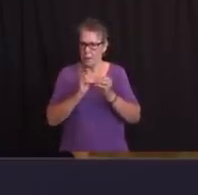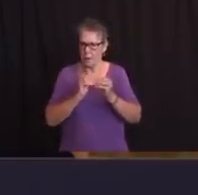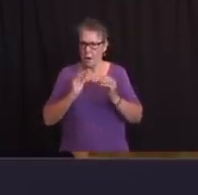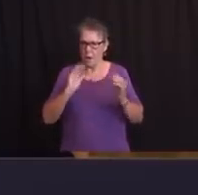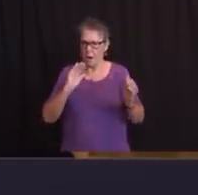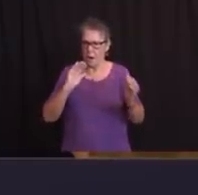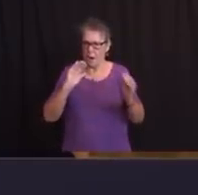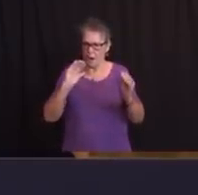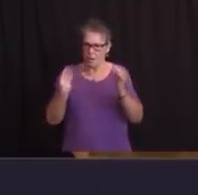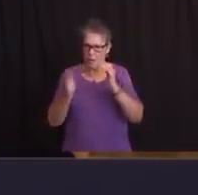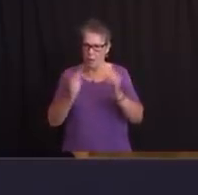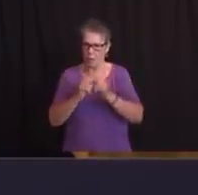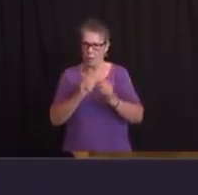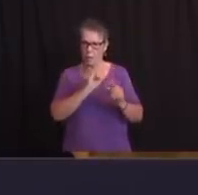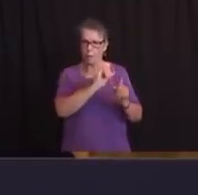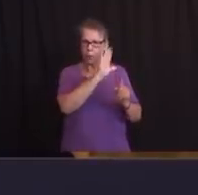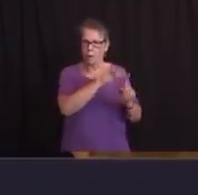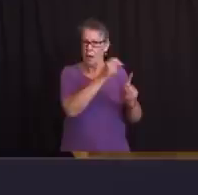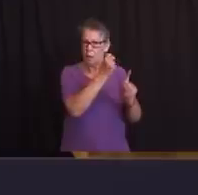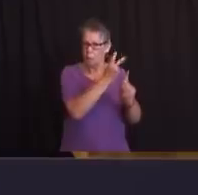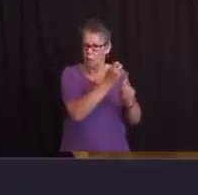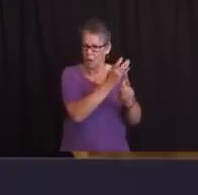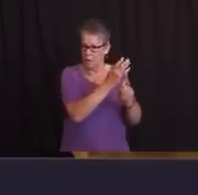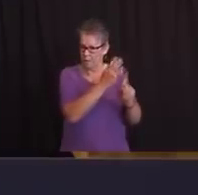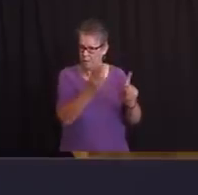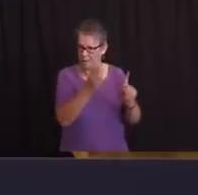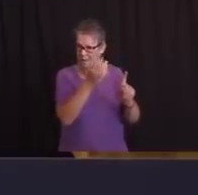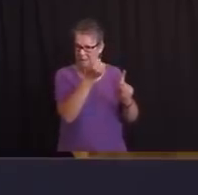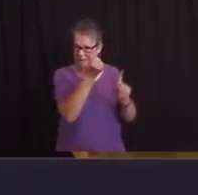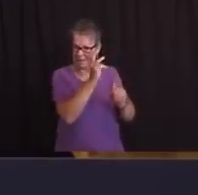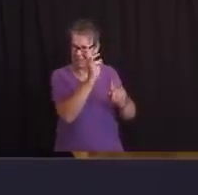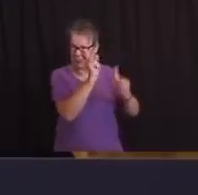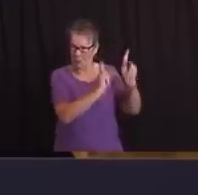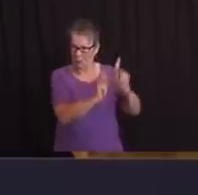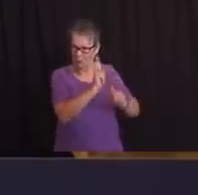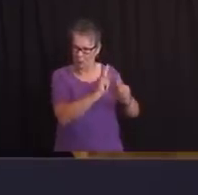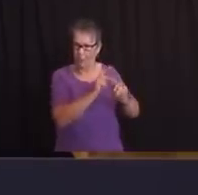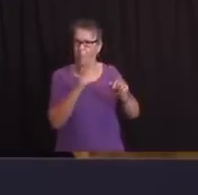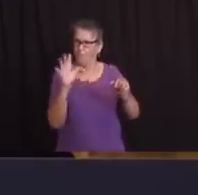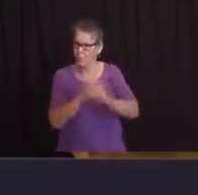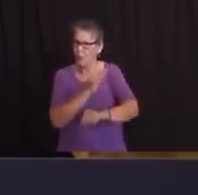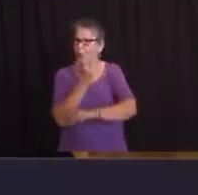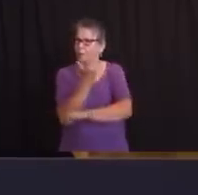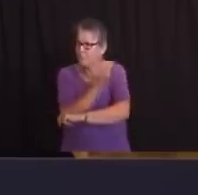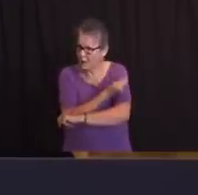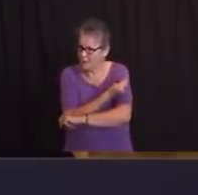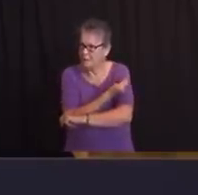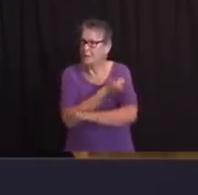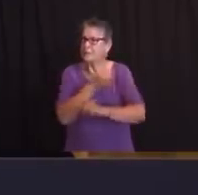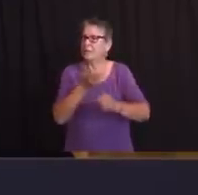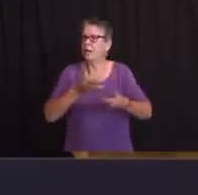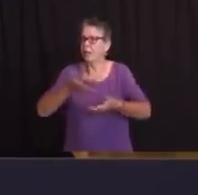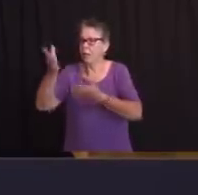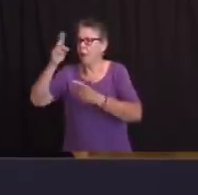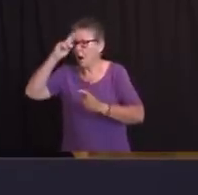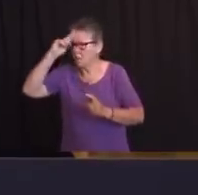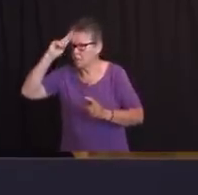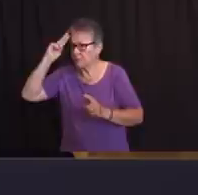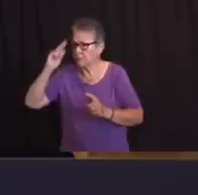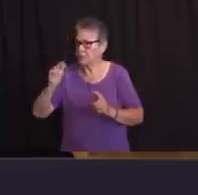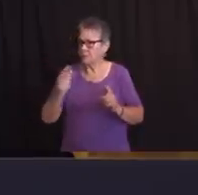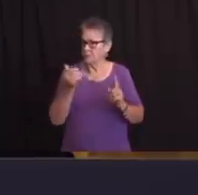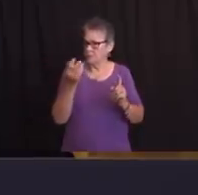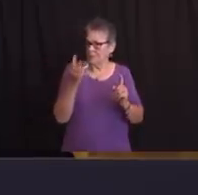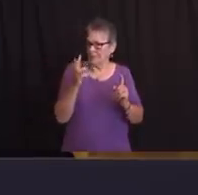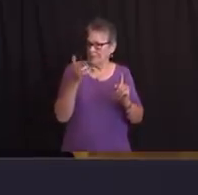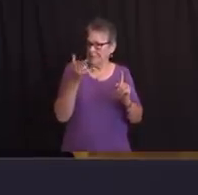19th is 16 people who were fully vaccinated who were in the hospital. By the way, if you look at the lived experience of the